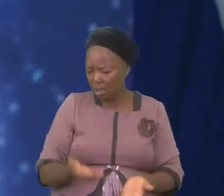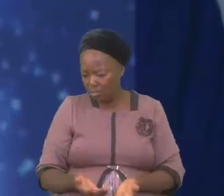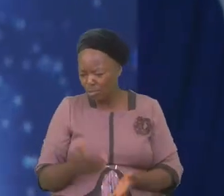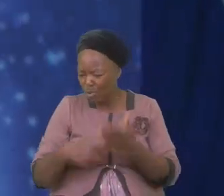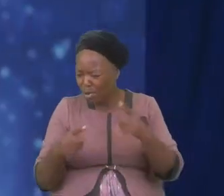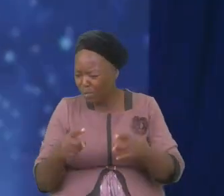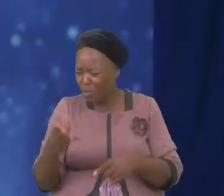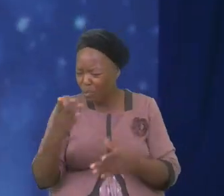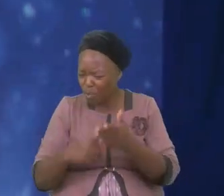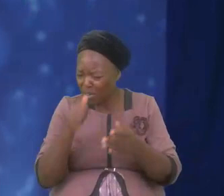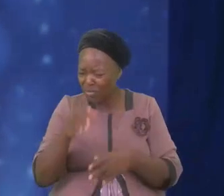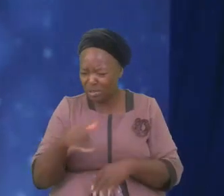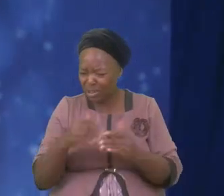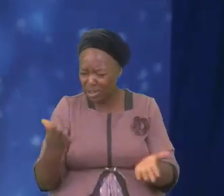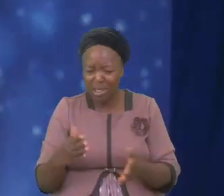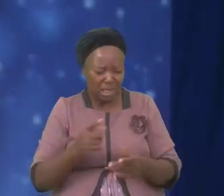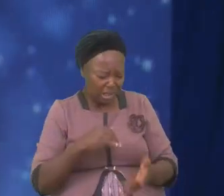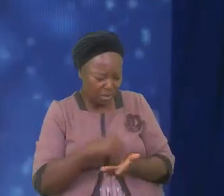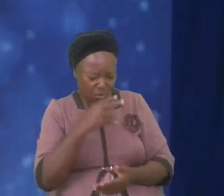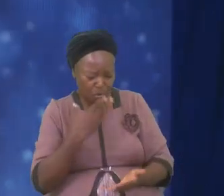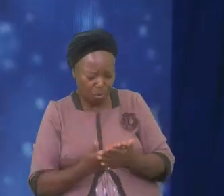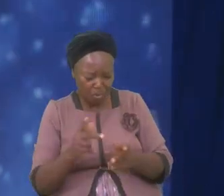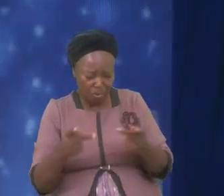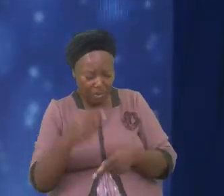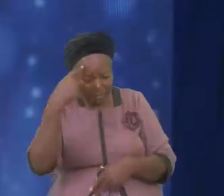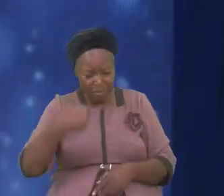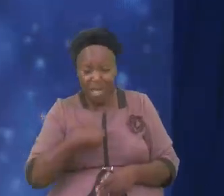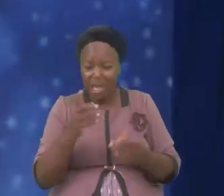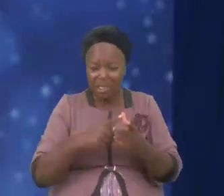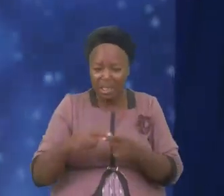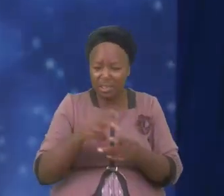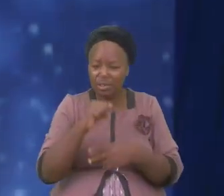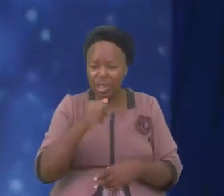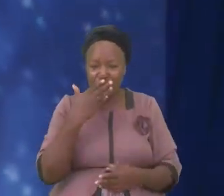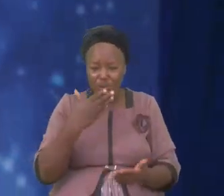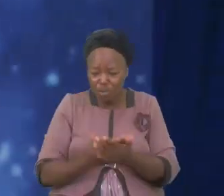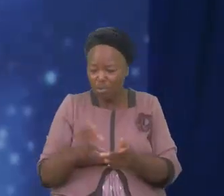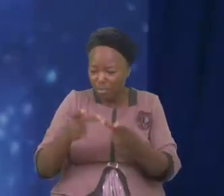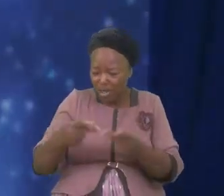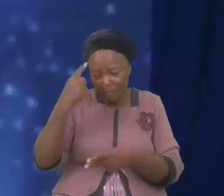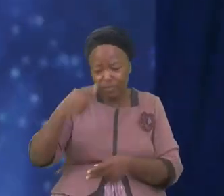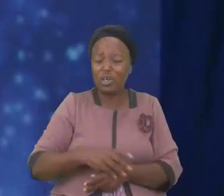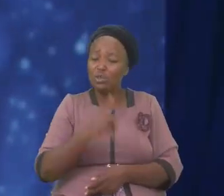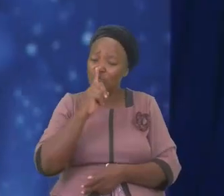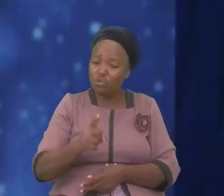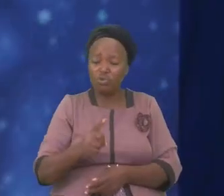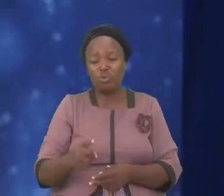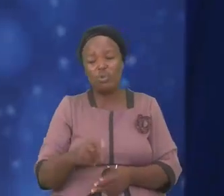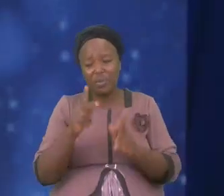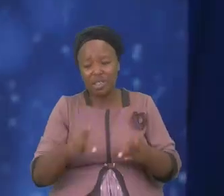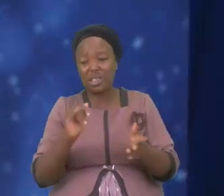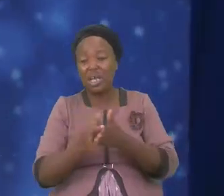not a place for a dignified human being, whether man or woman, to stay. And Micah